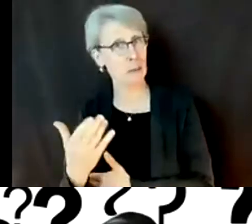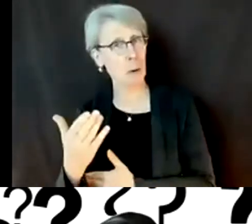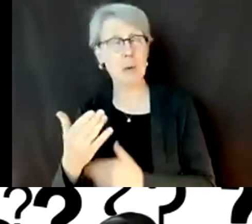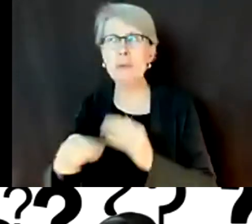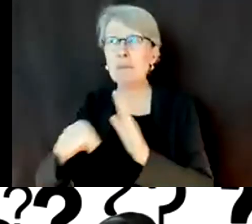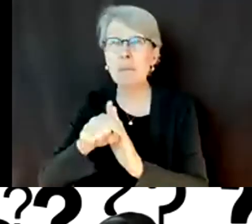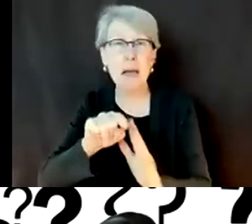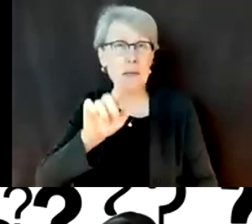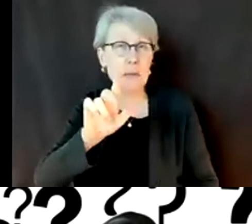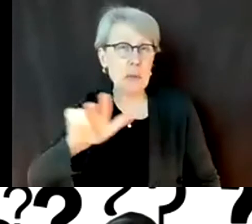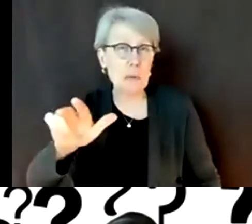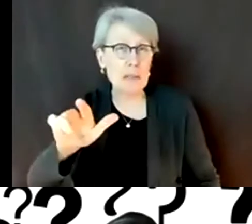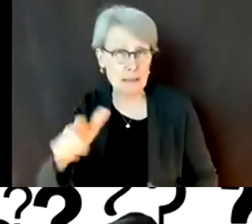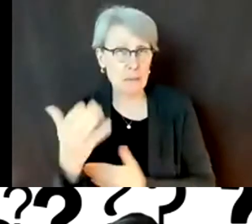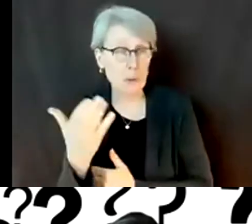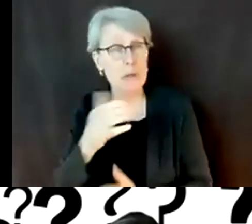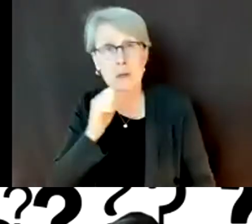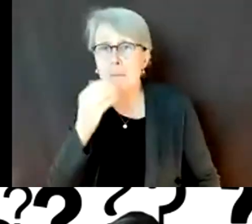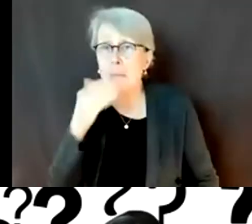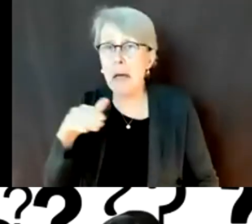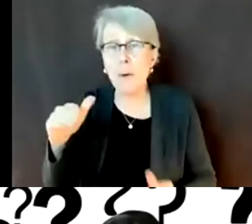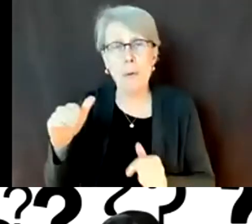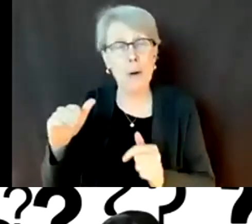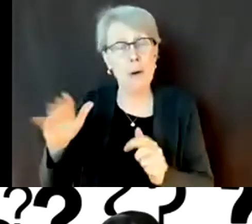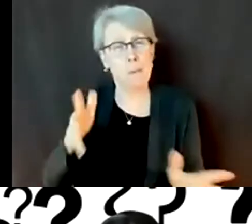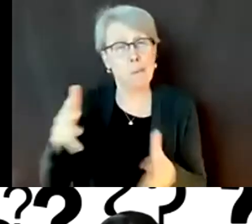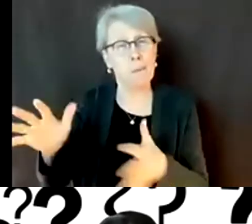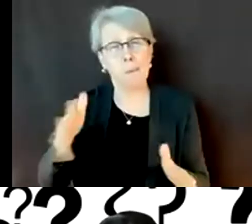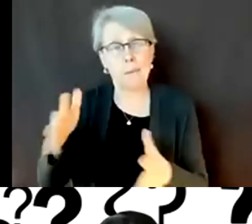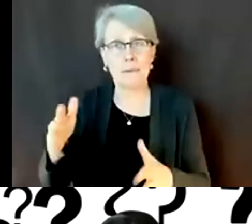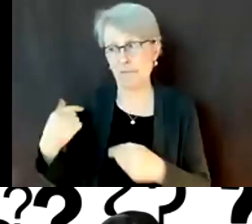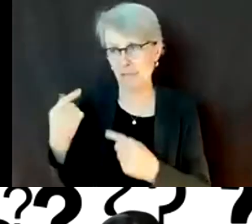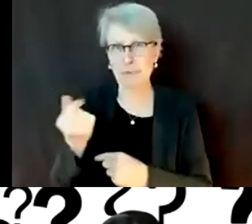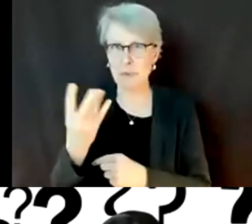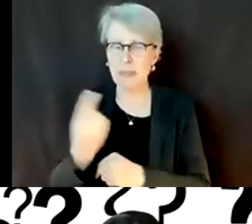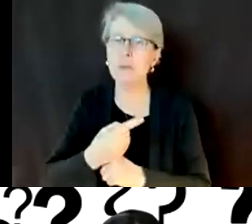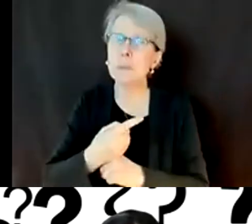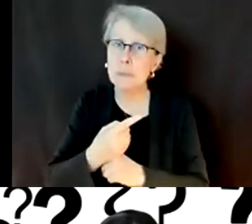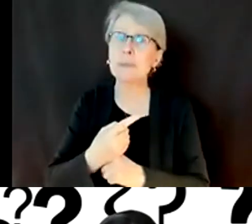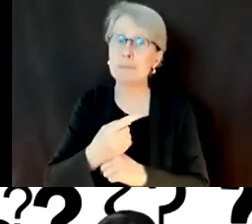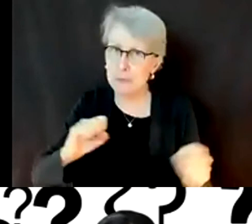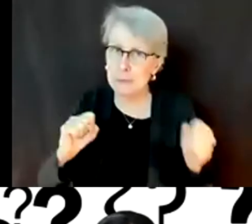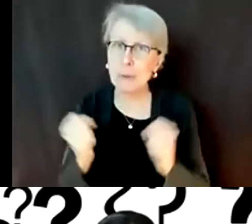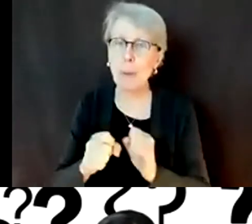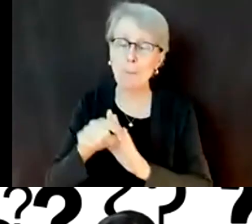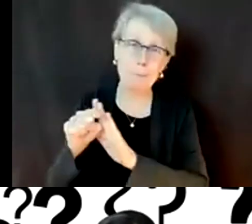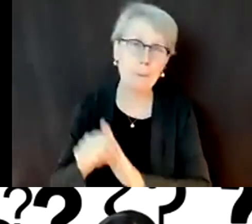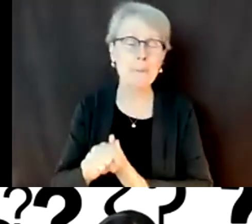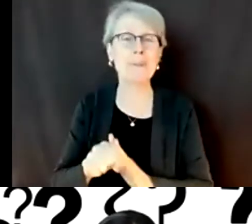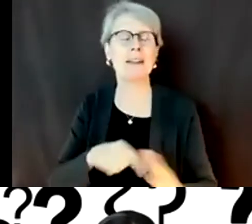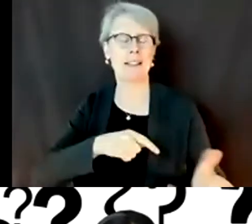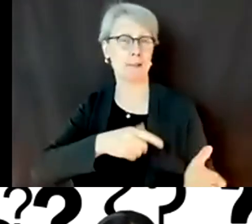minus 33 when I woke up this morning with wind chill. It's been quite chilly the last few days. But let's just jump right into